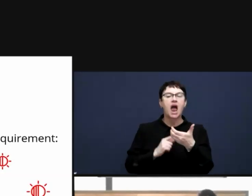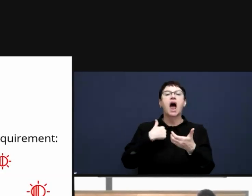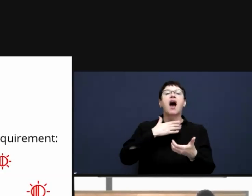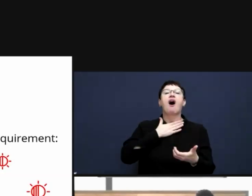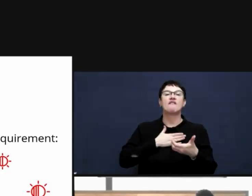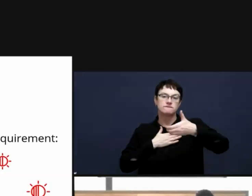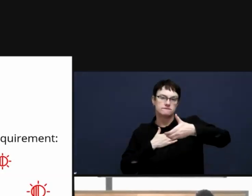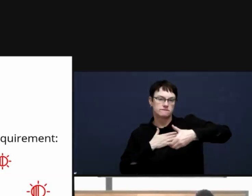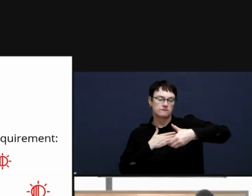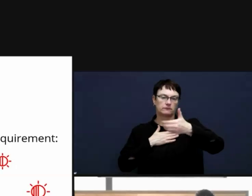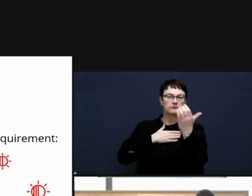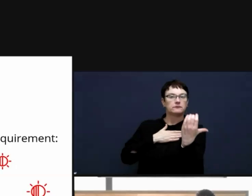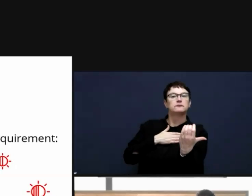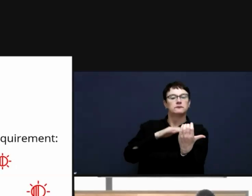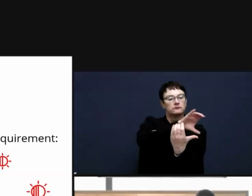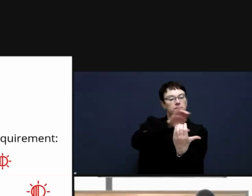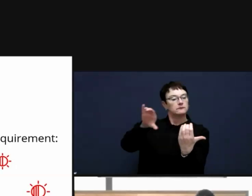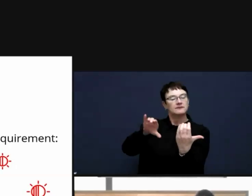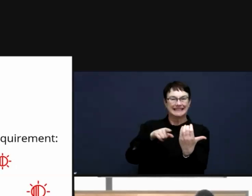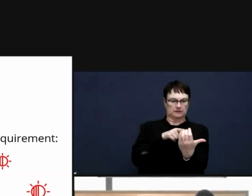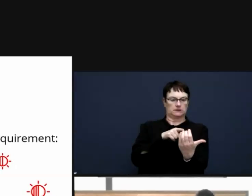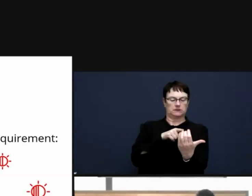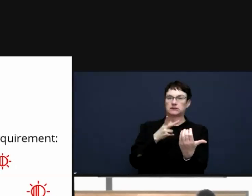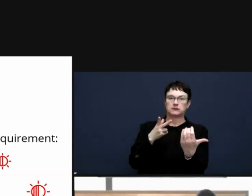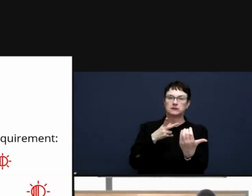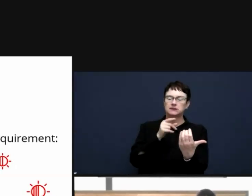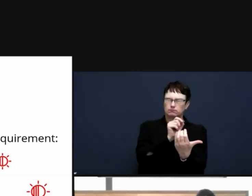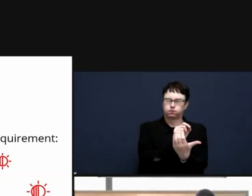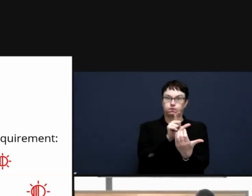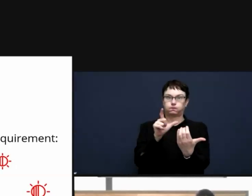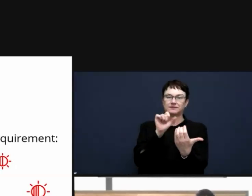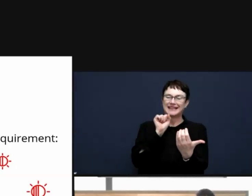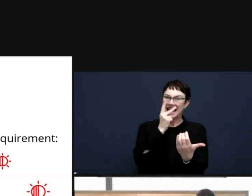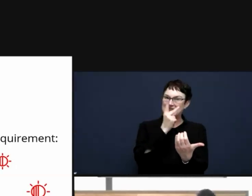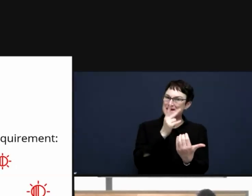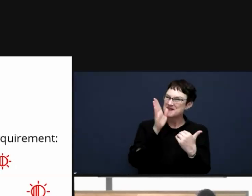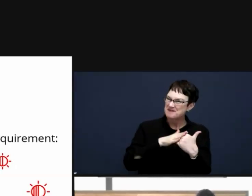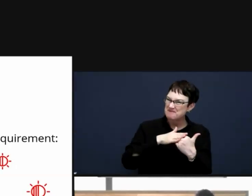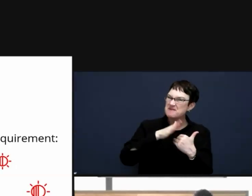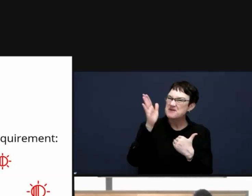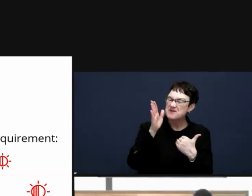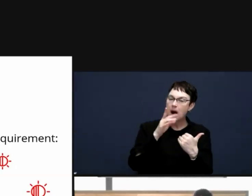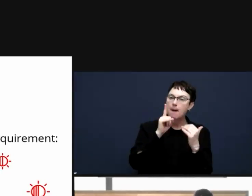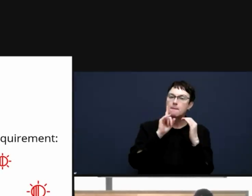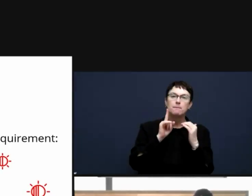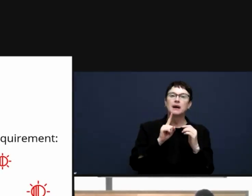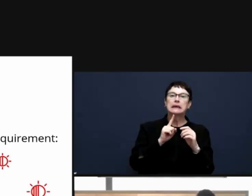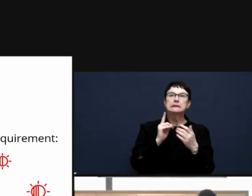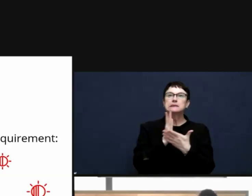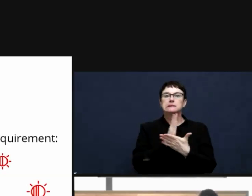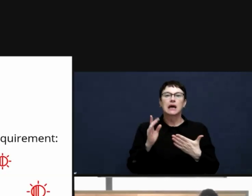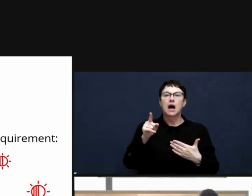to the larger font size, because in landscape mode, you can like read text better because there are multiple words on each